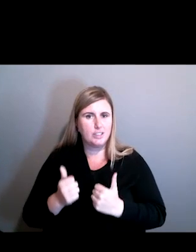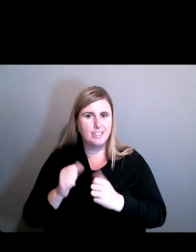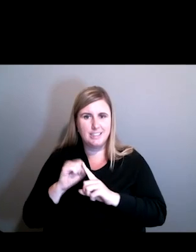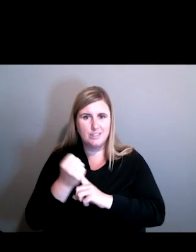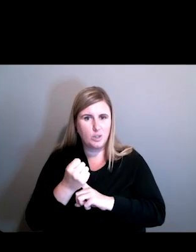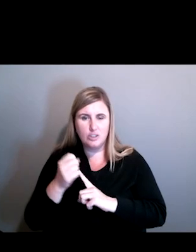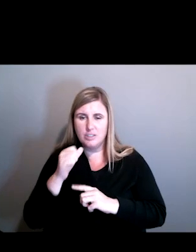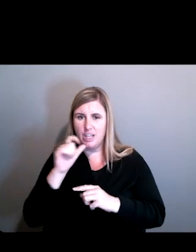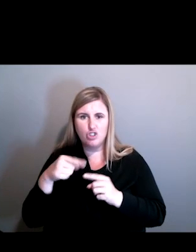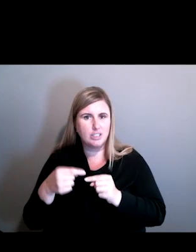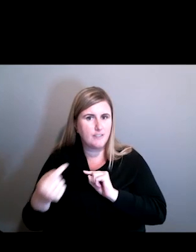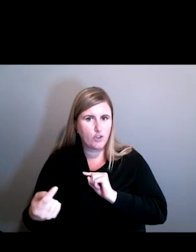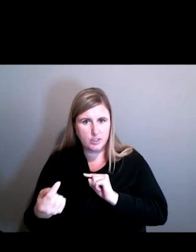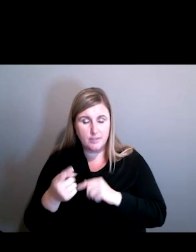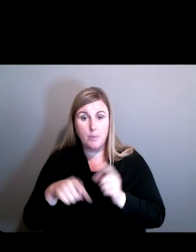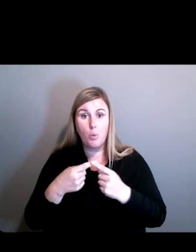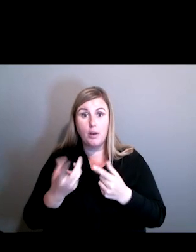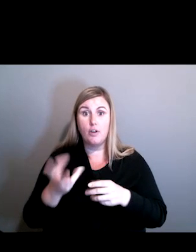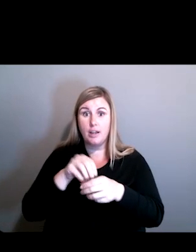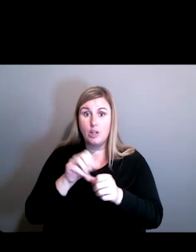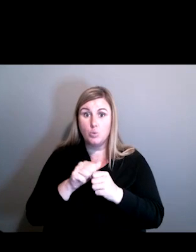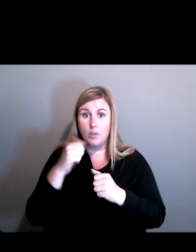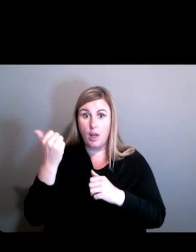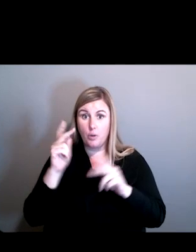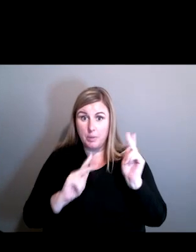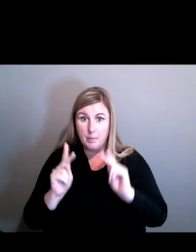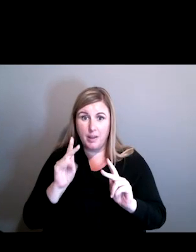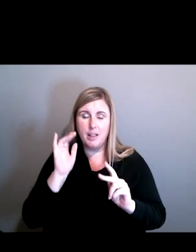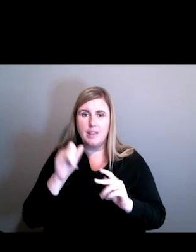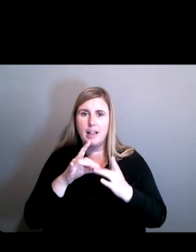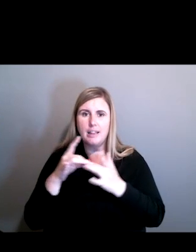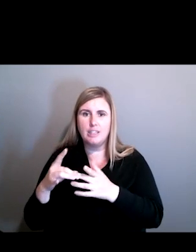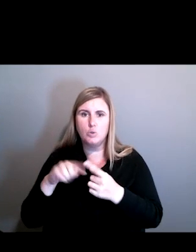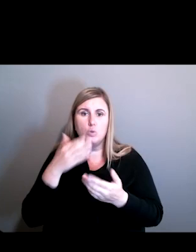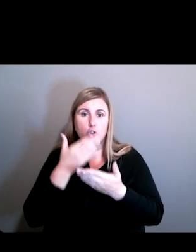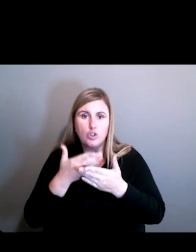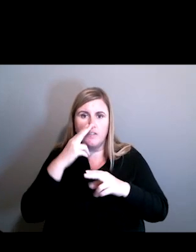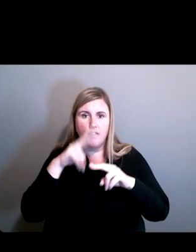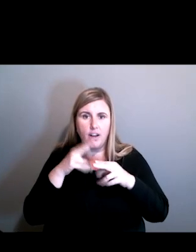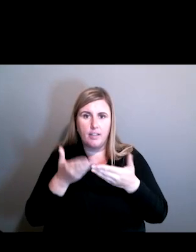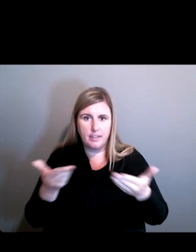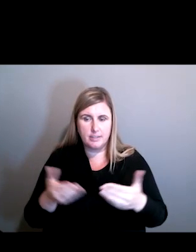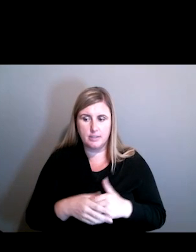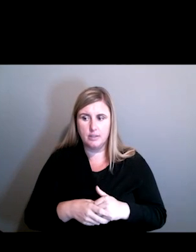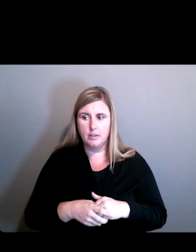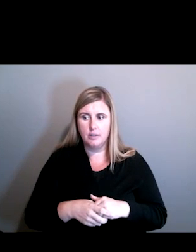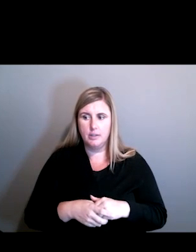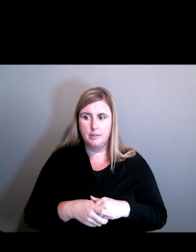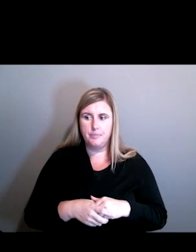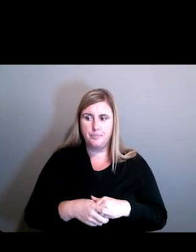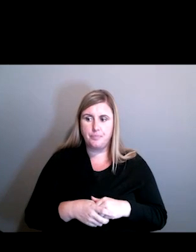It's not just aversive, but when they're engaging with other people, then that leads to good, fun things.